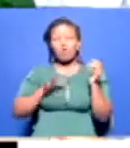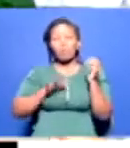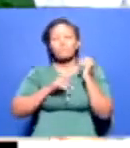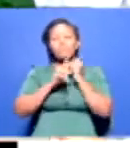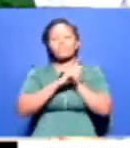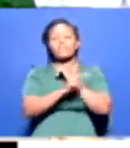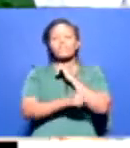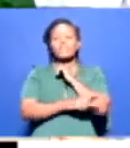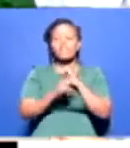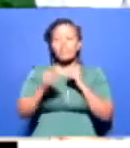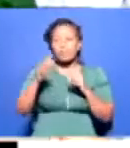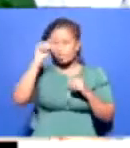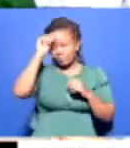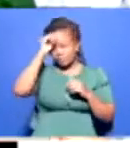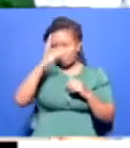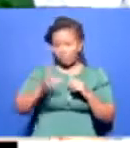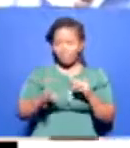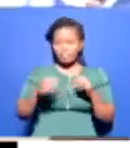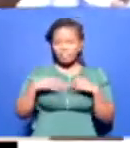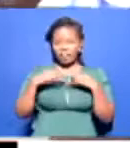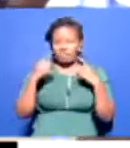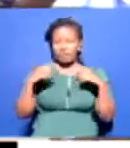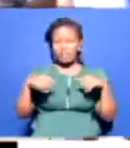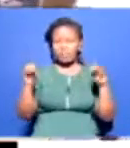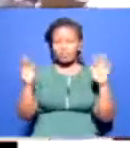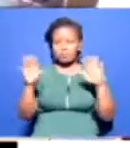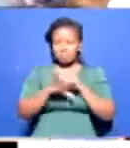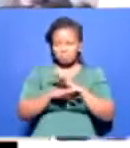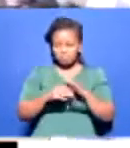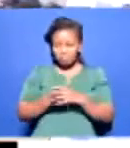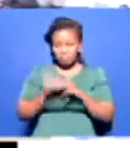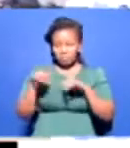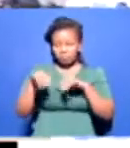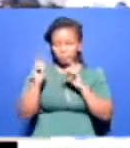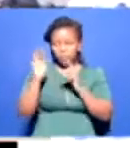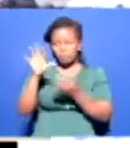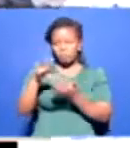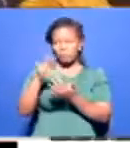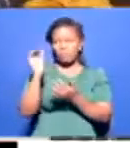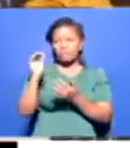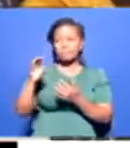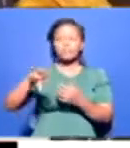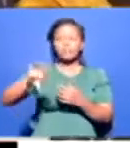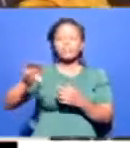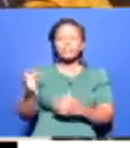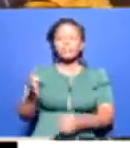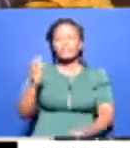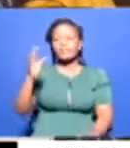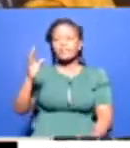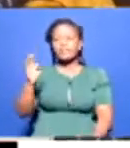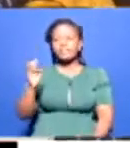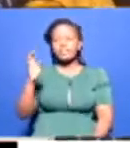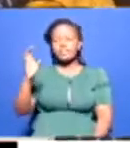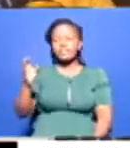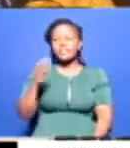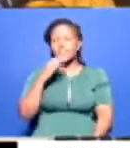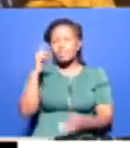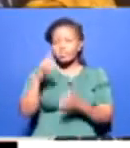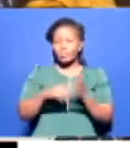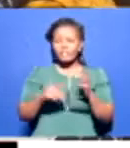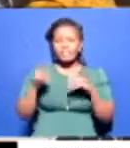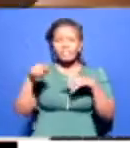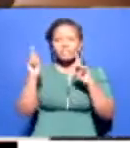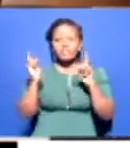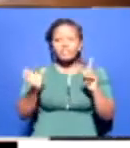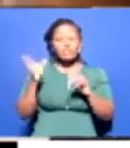mate. Waiguru has settled on County Education CEC James Kinyua Mutugi, describing him as an achiever and a